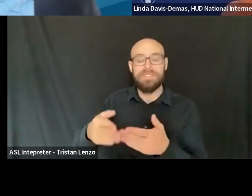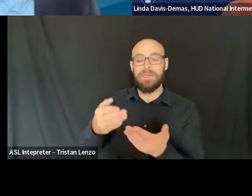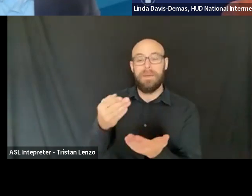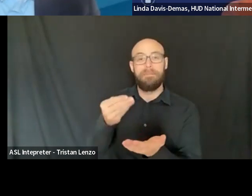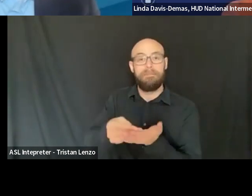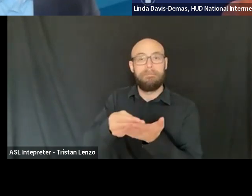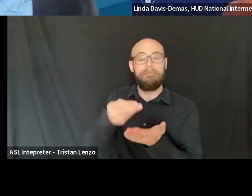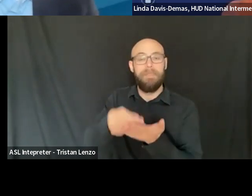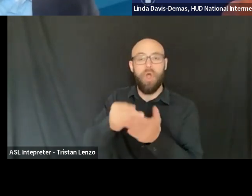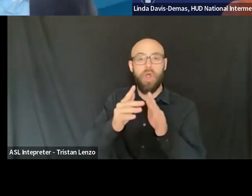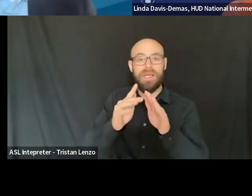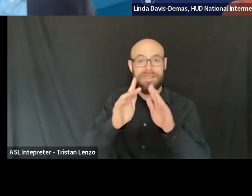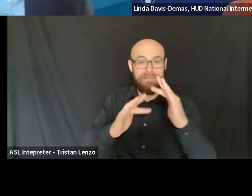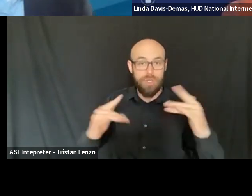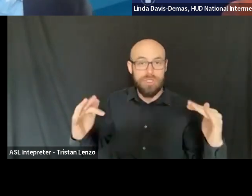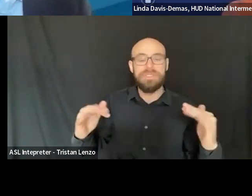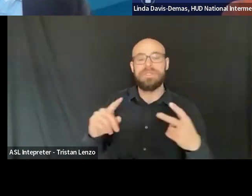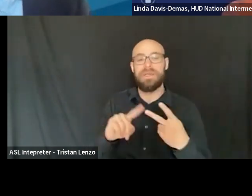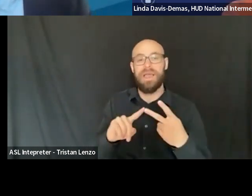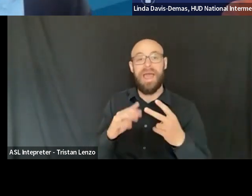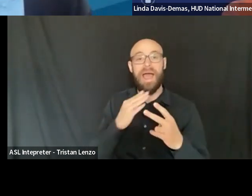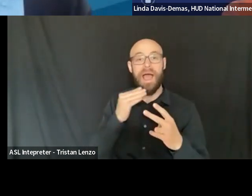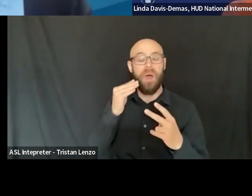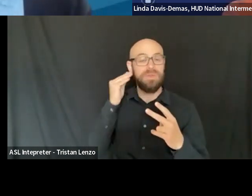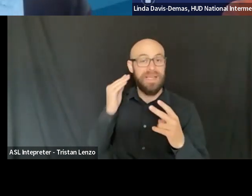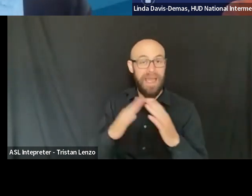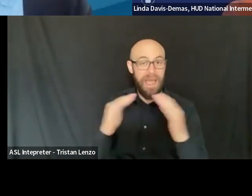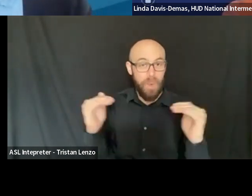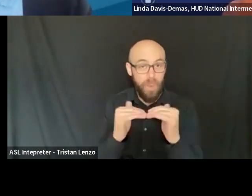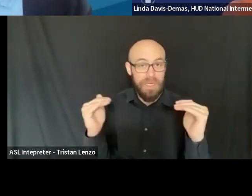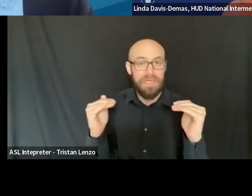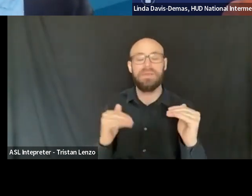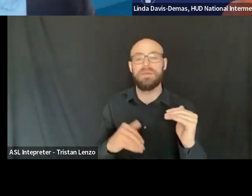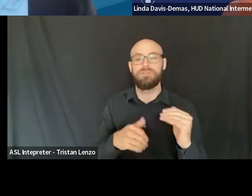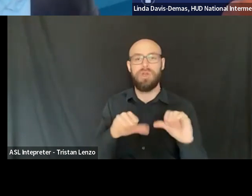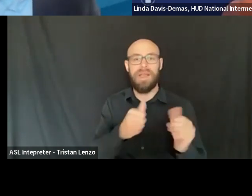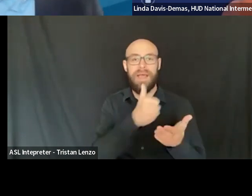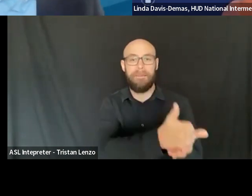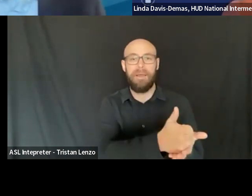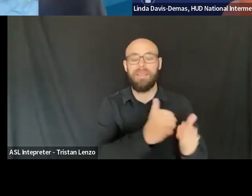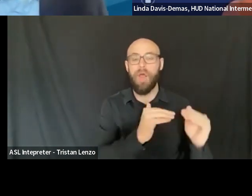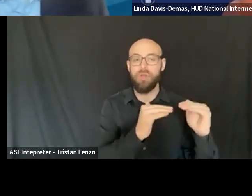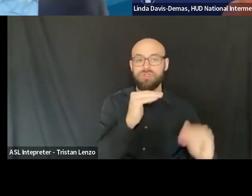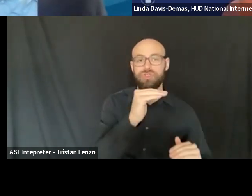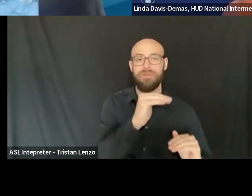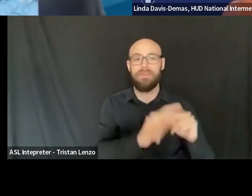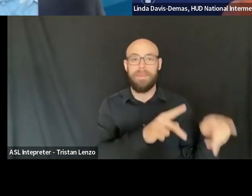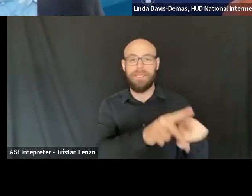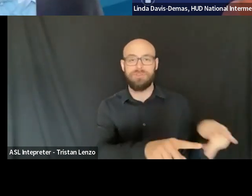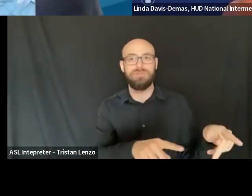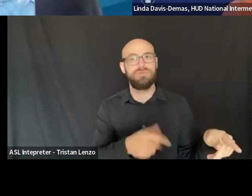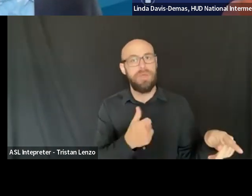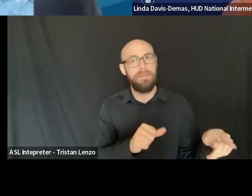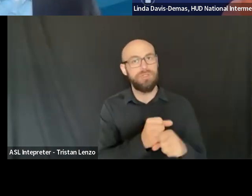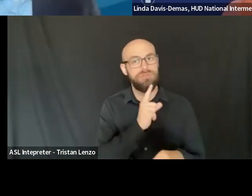housing equity, and reaching underserved populations, as well as ensuring access to housing and home ownership for all